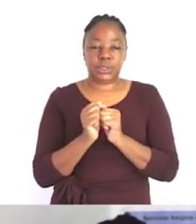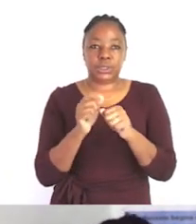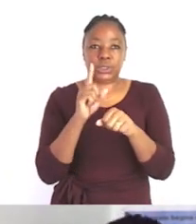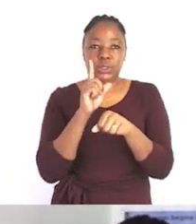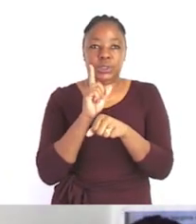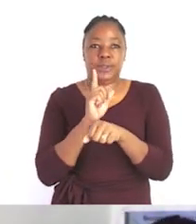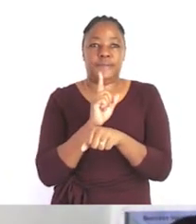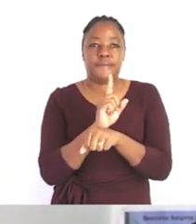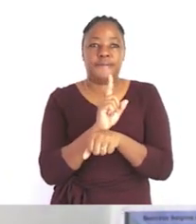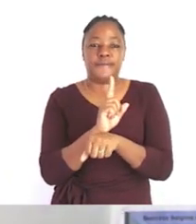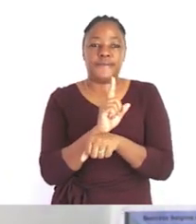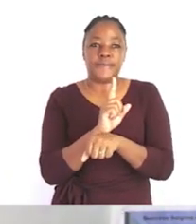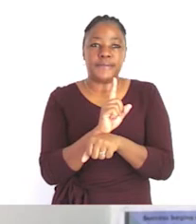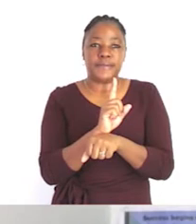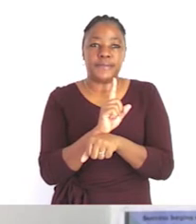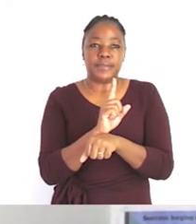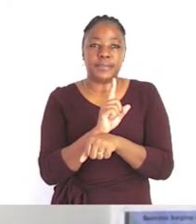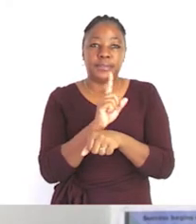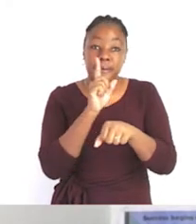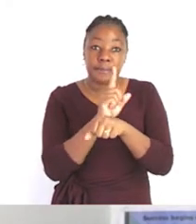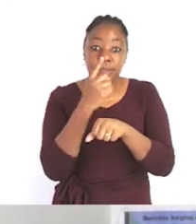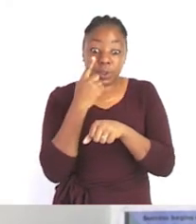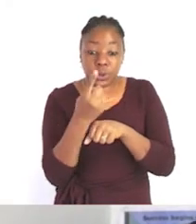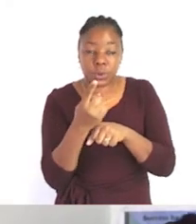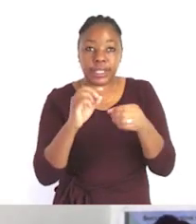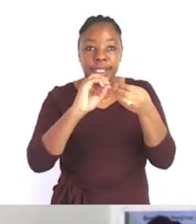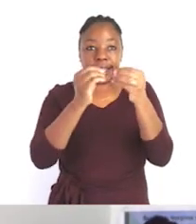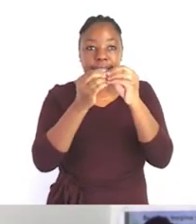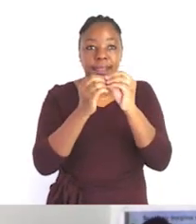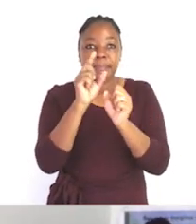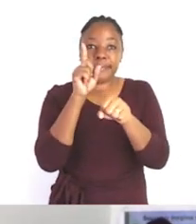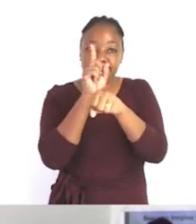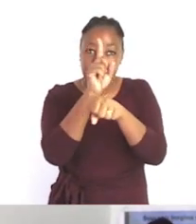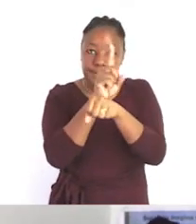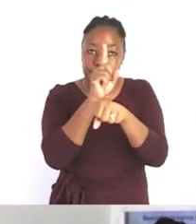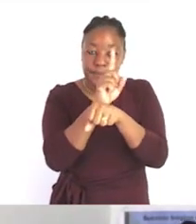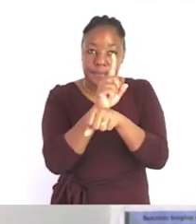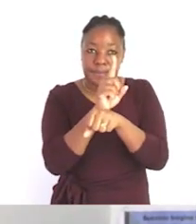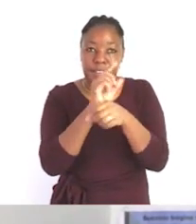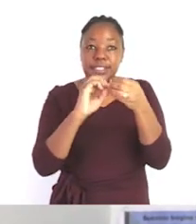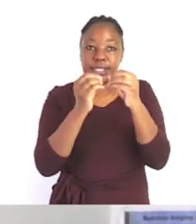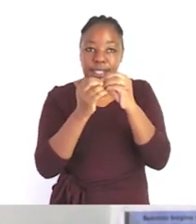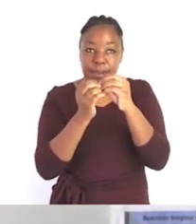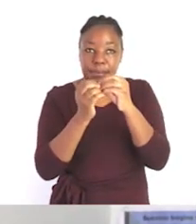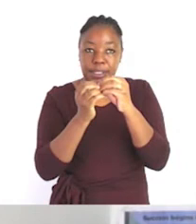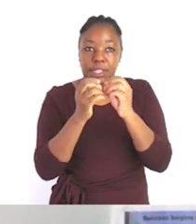we always check is the first digit. Here we have 6,